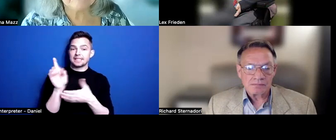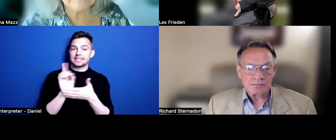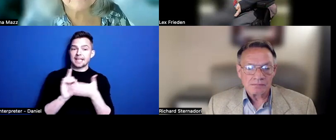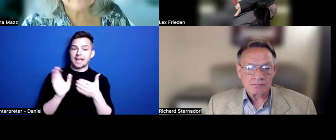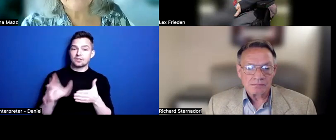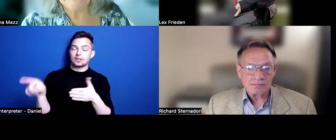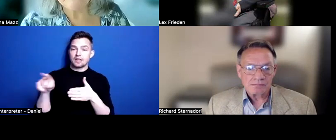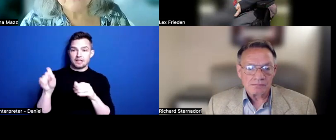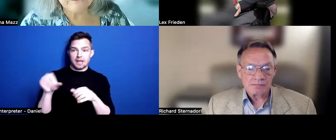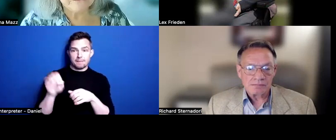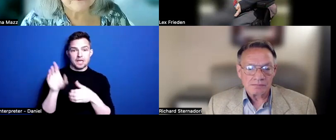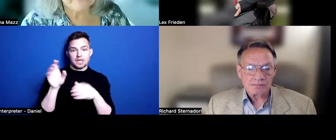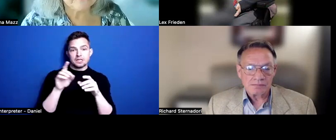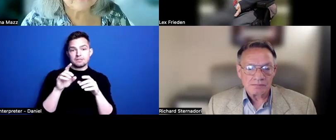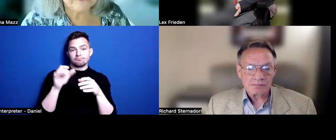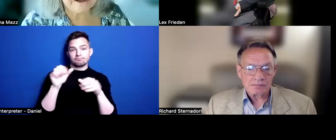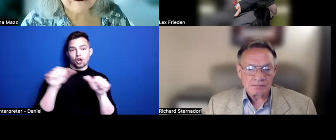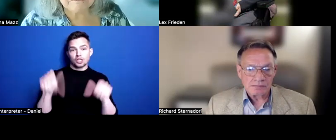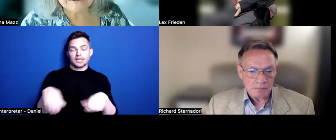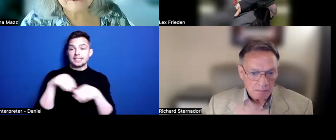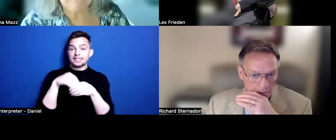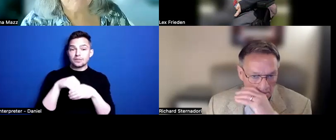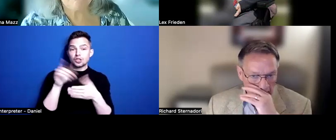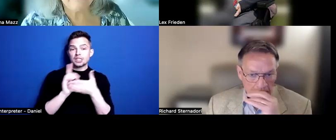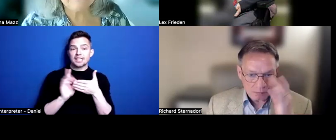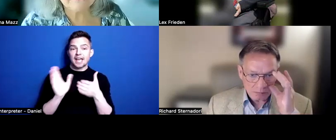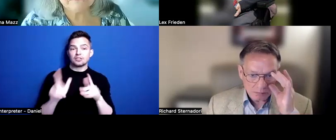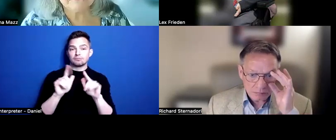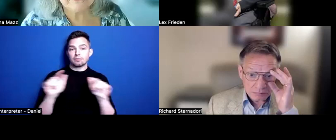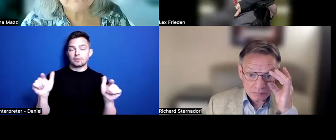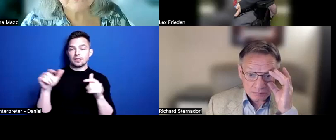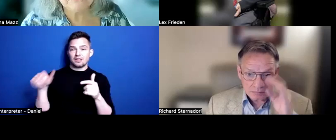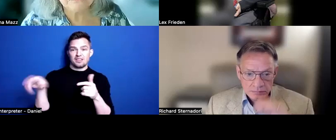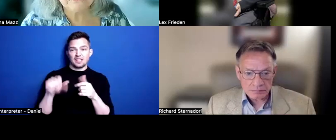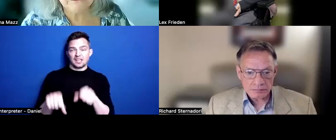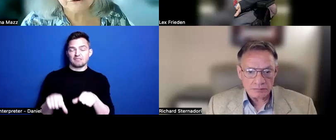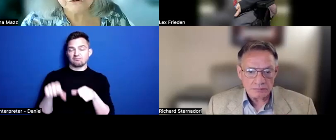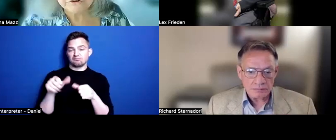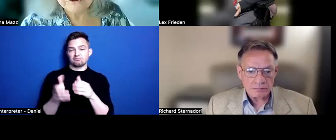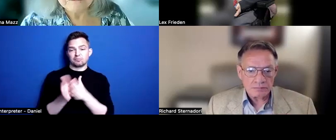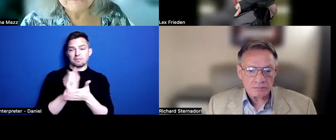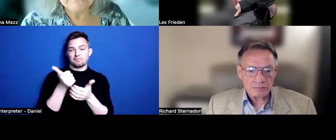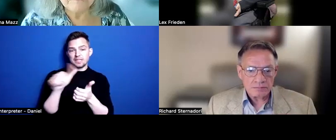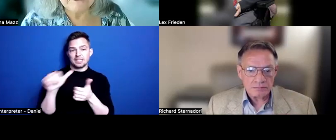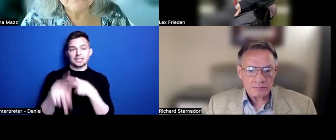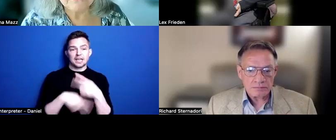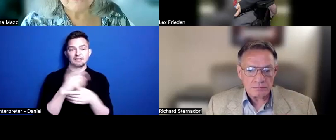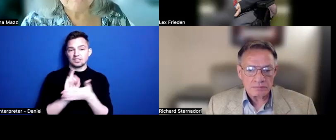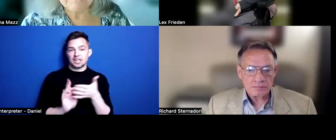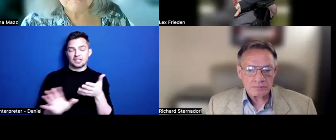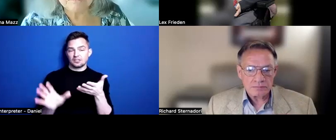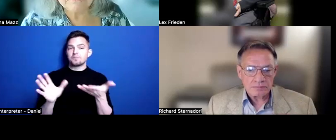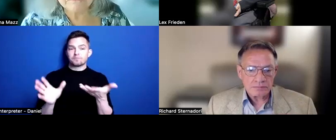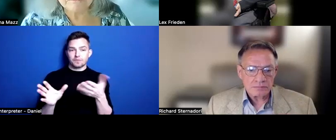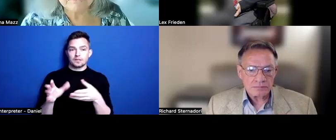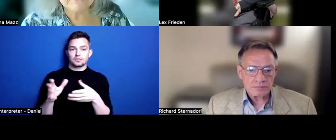architects, can be interior designers, can be all kinds of designers, and to encourage participation